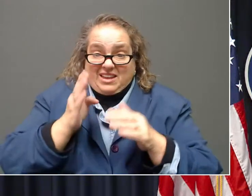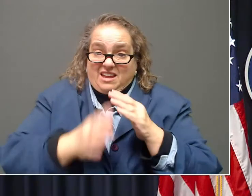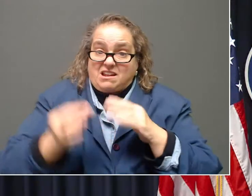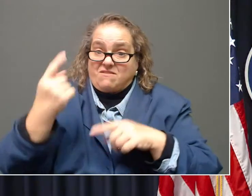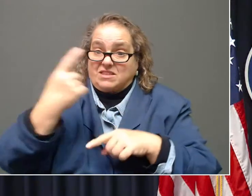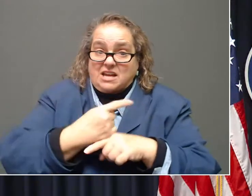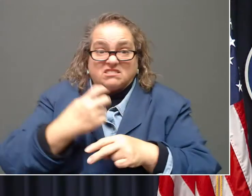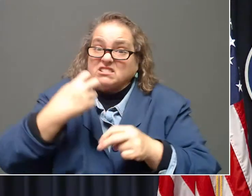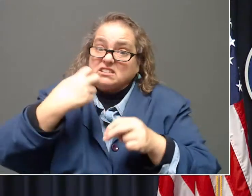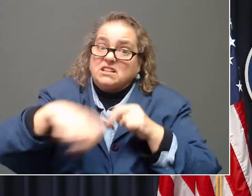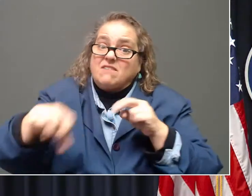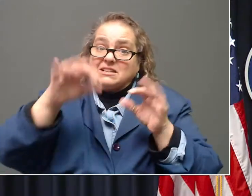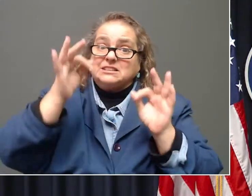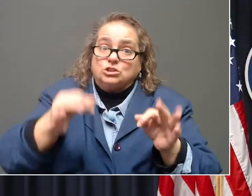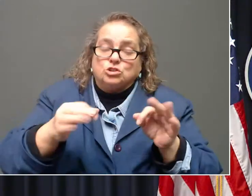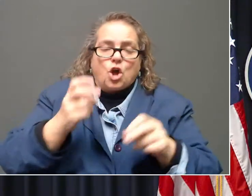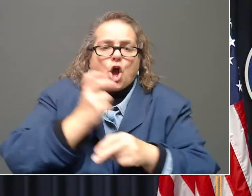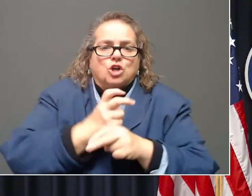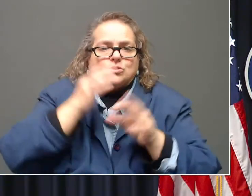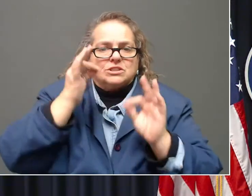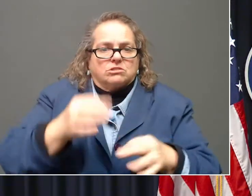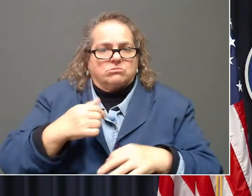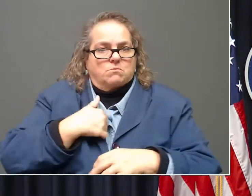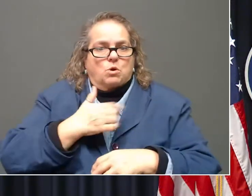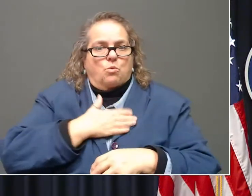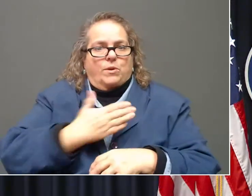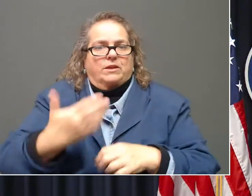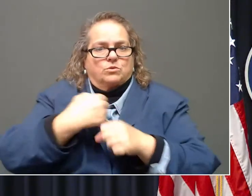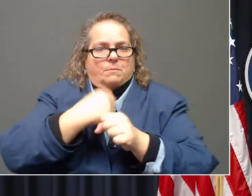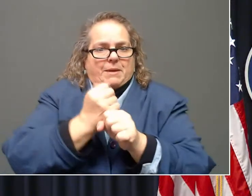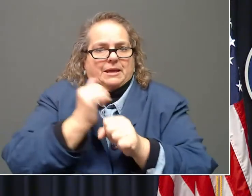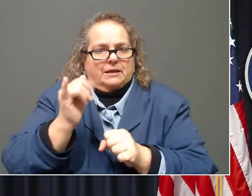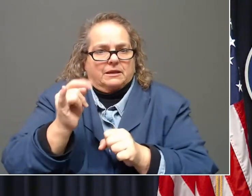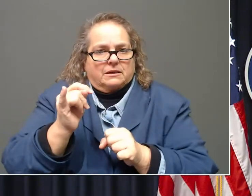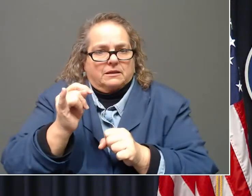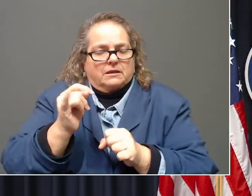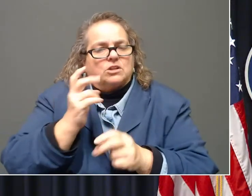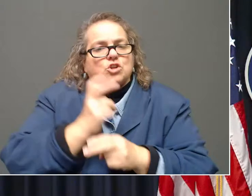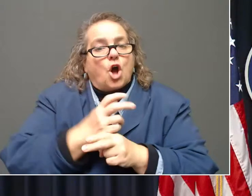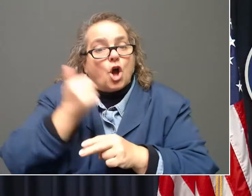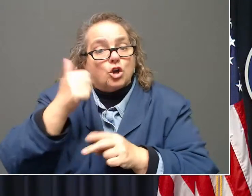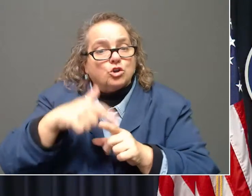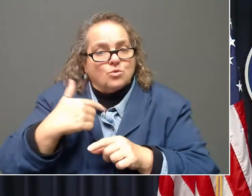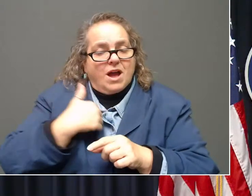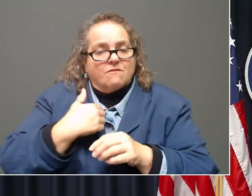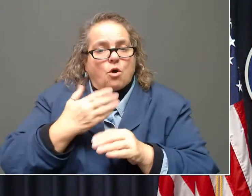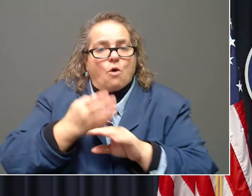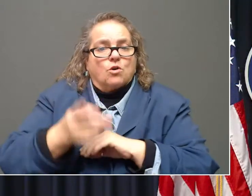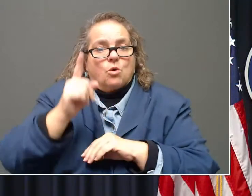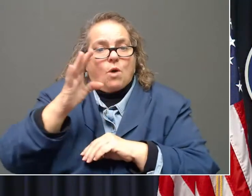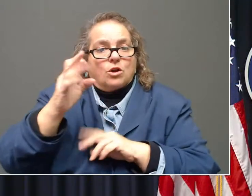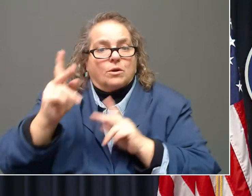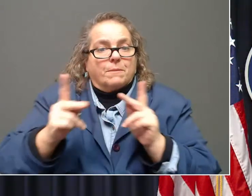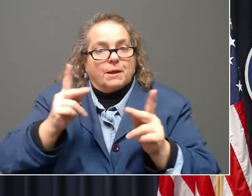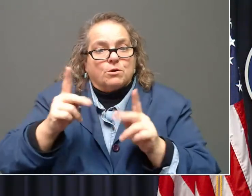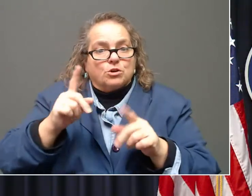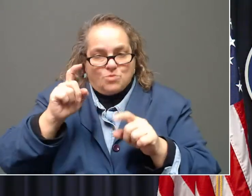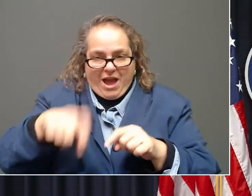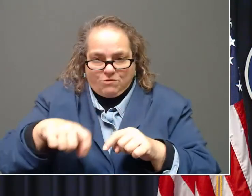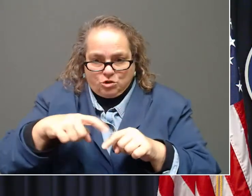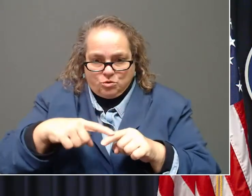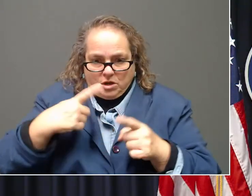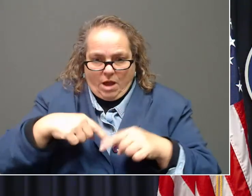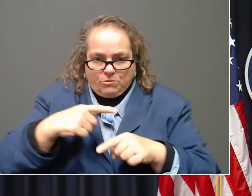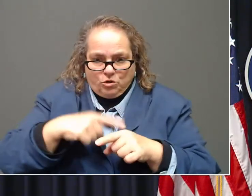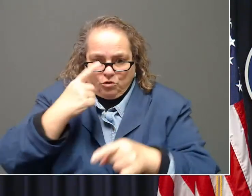And so I hope that everybody can take a breath. I hope that they'll reread the Kentucky Supreme Court case, which I believe